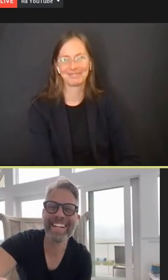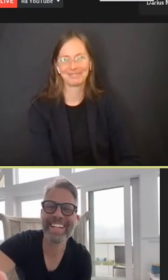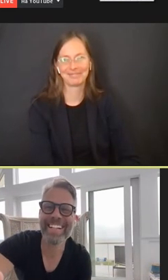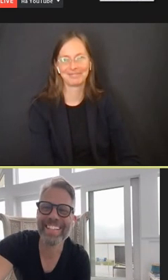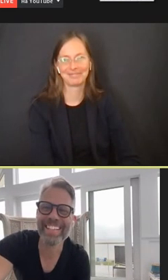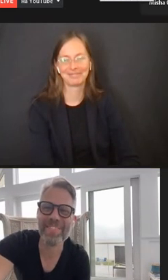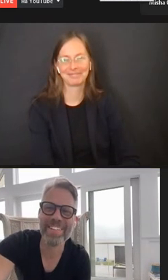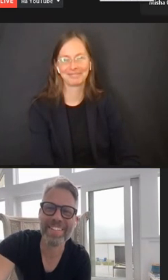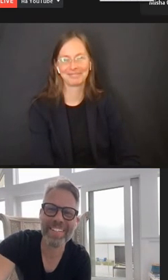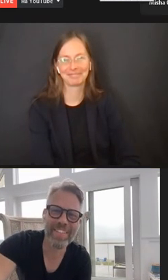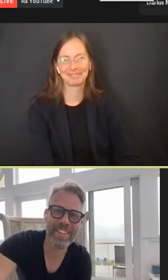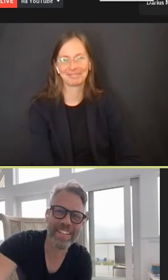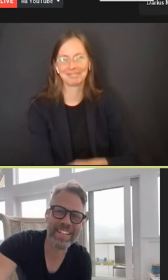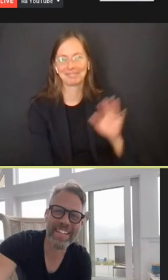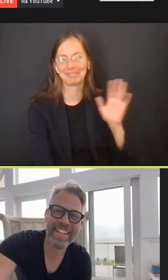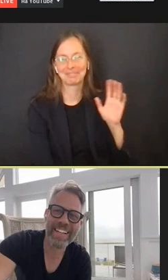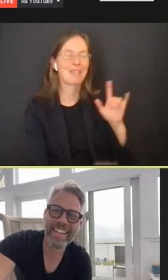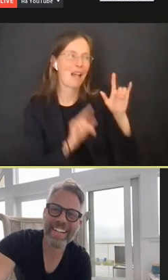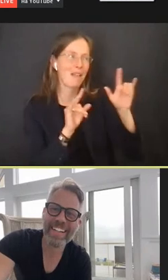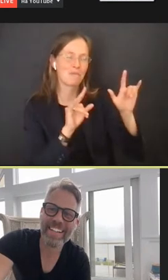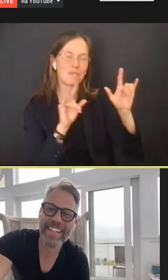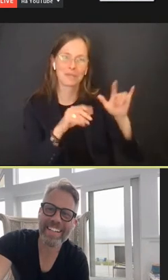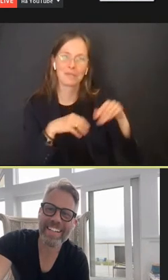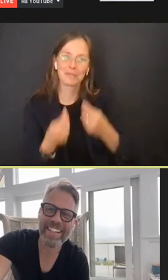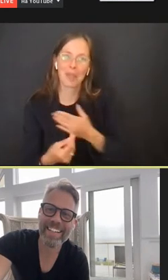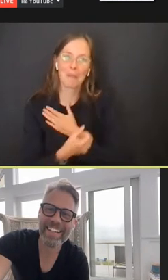Bye. Bye, Darius. Love, wow. You. Give my love to your